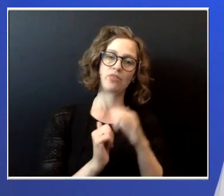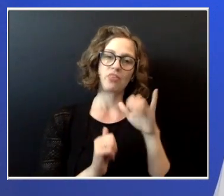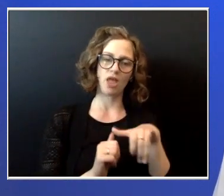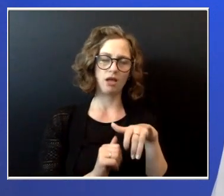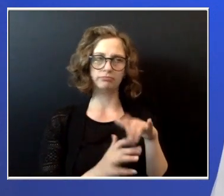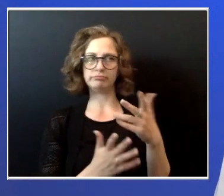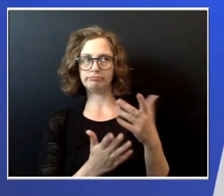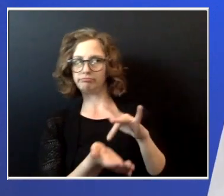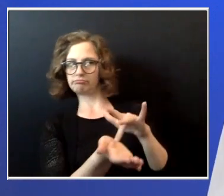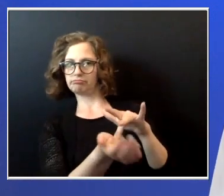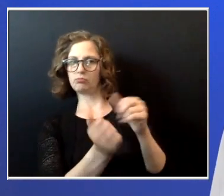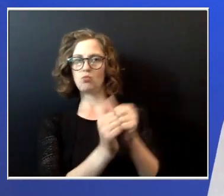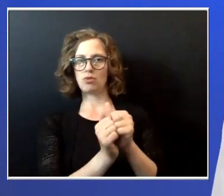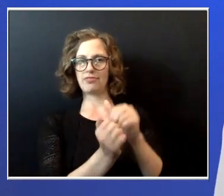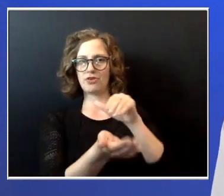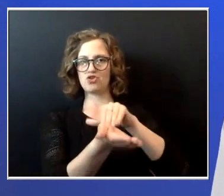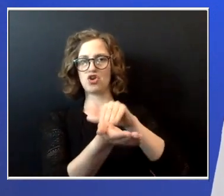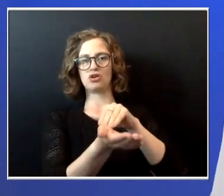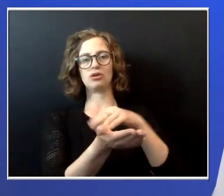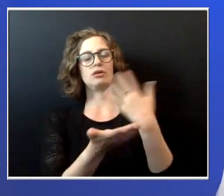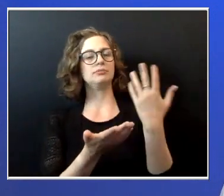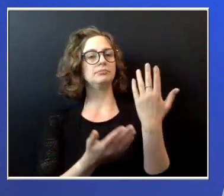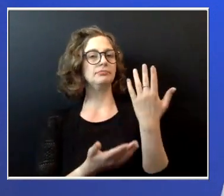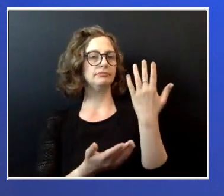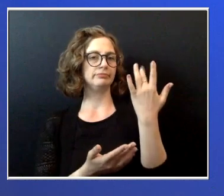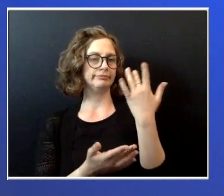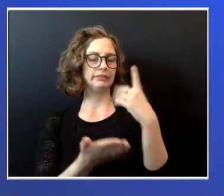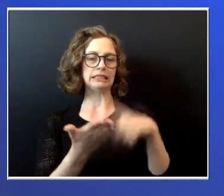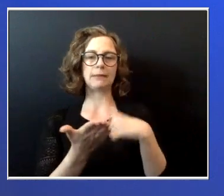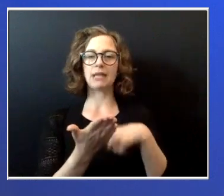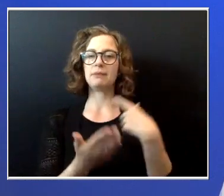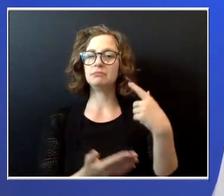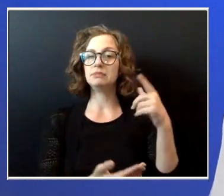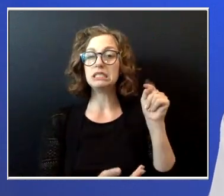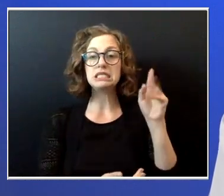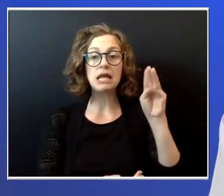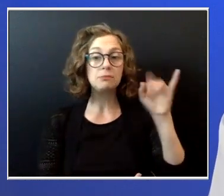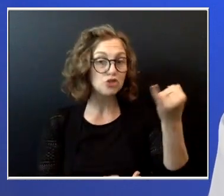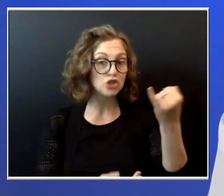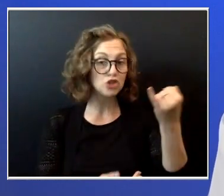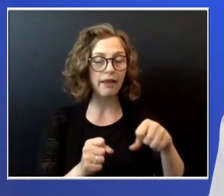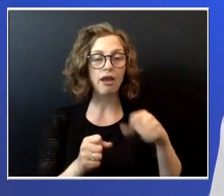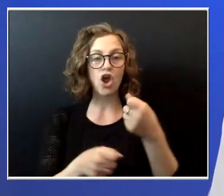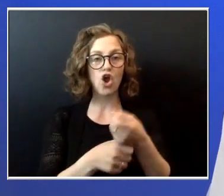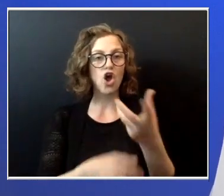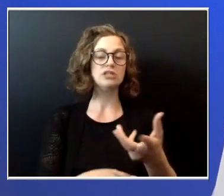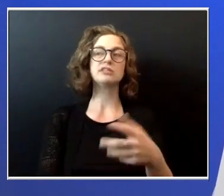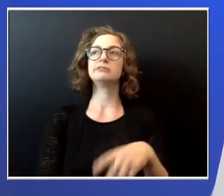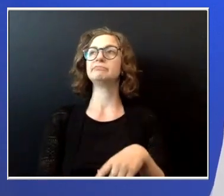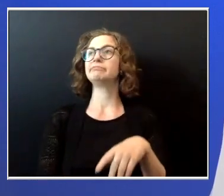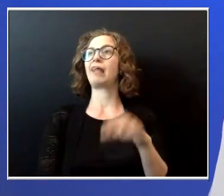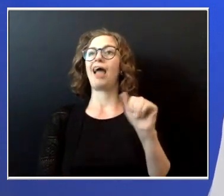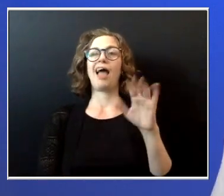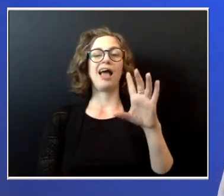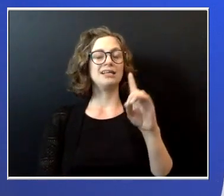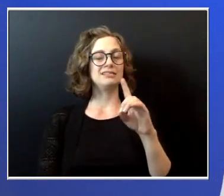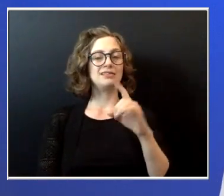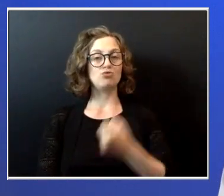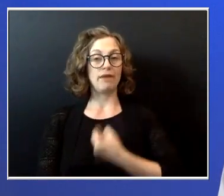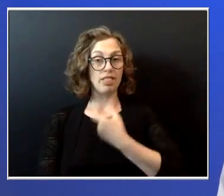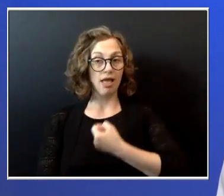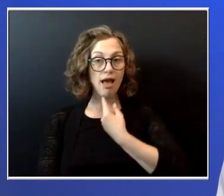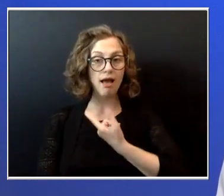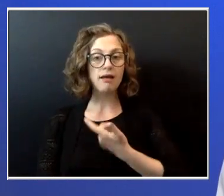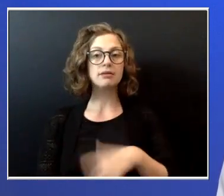by underlying TMJ disorders, acid reflux. It can be caused by any number of things in the head and neck.